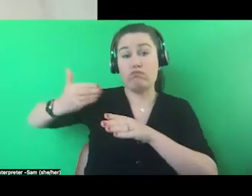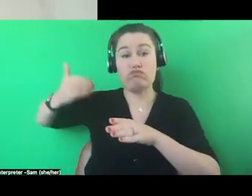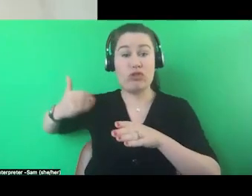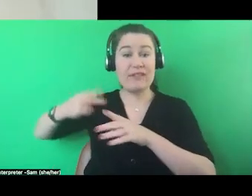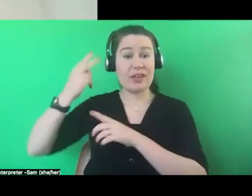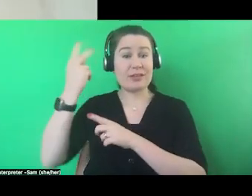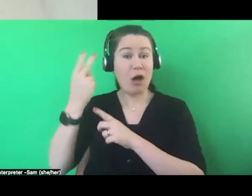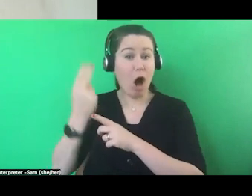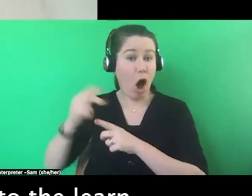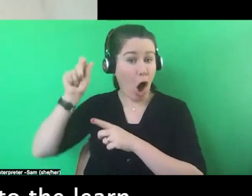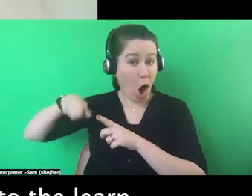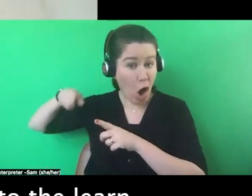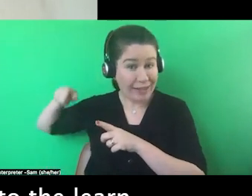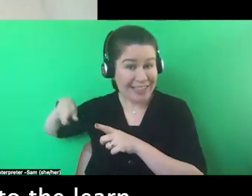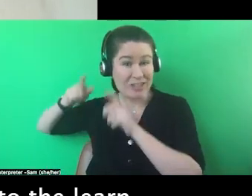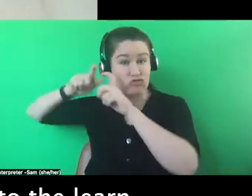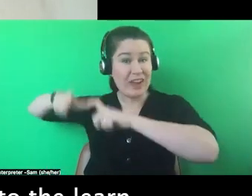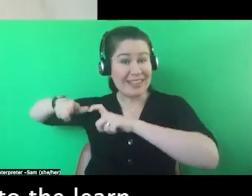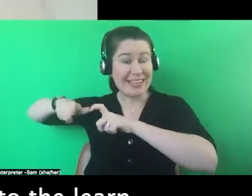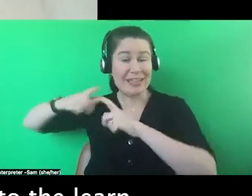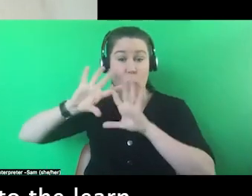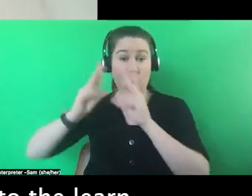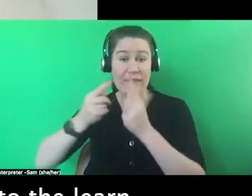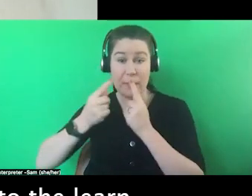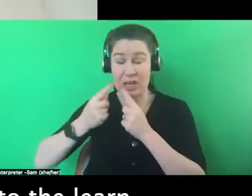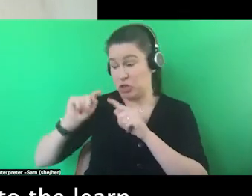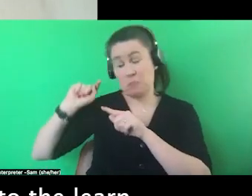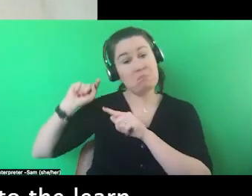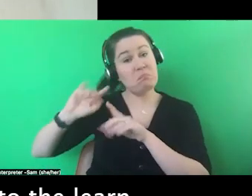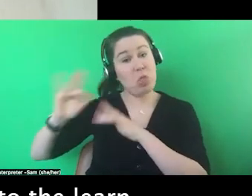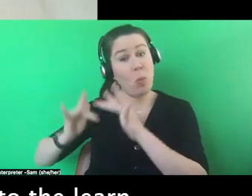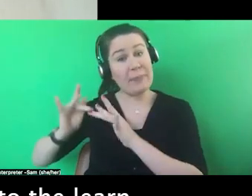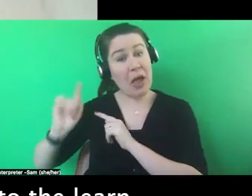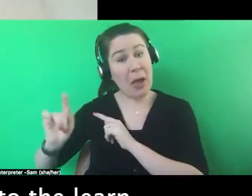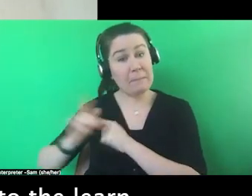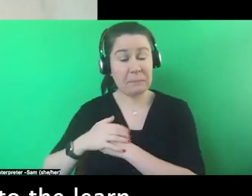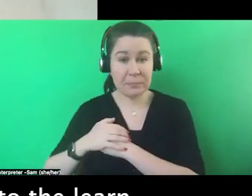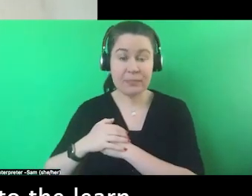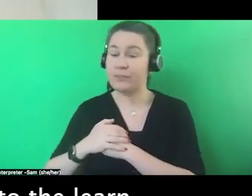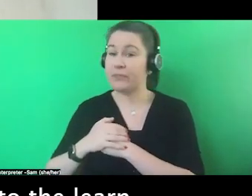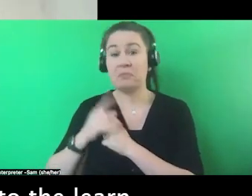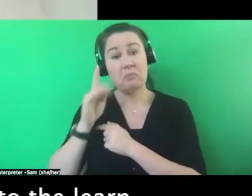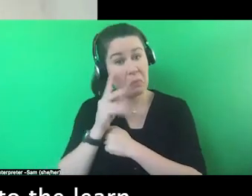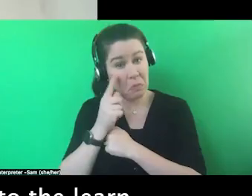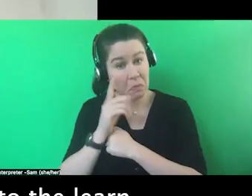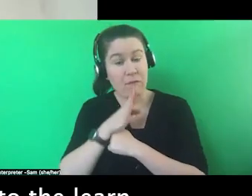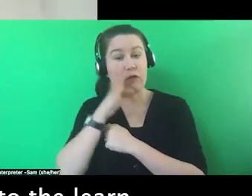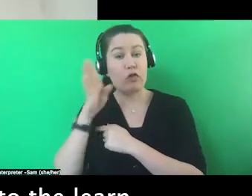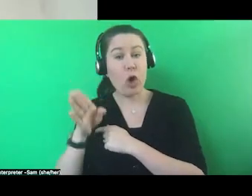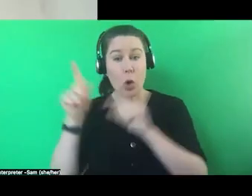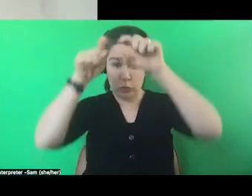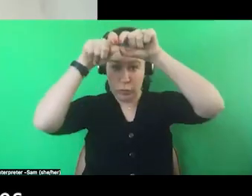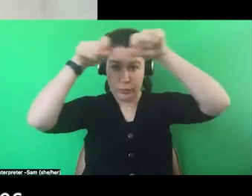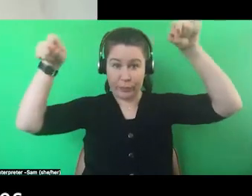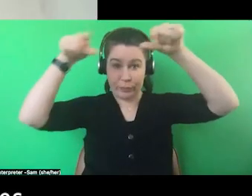residencies. And as I said, they are on the Stopgap website. Currently, if you head to the Learn and Practice